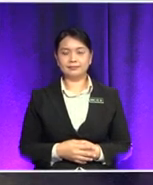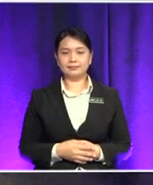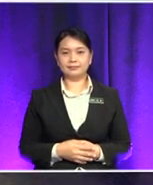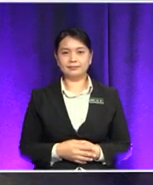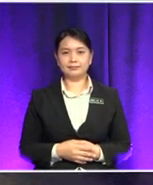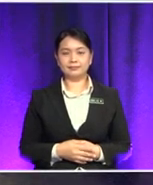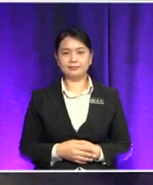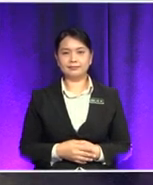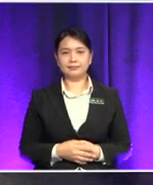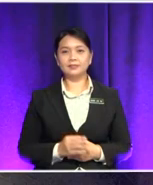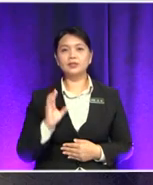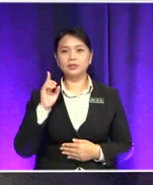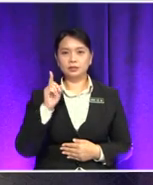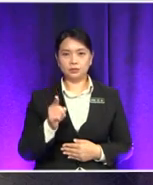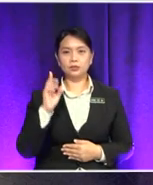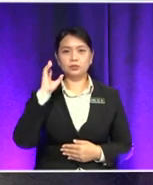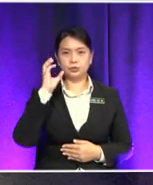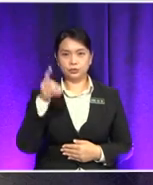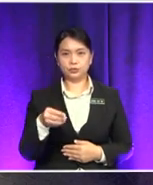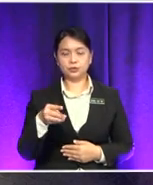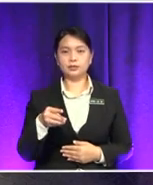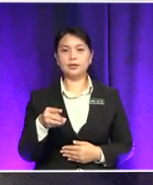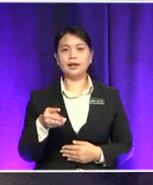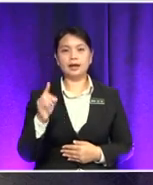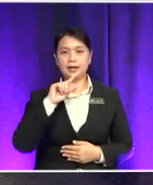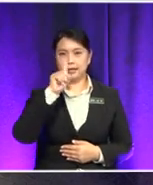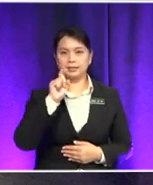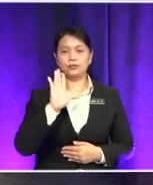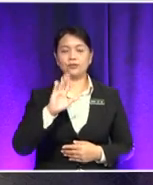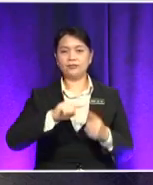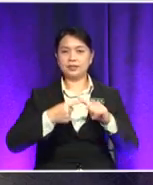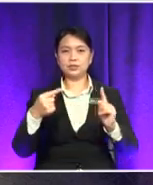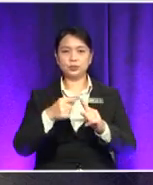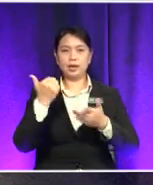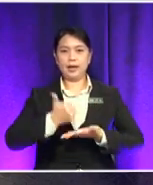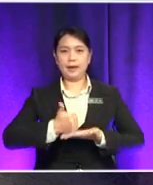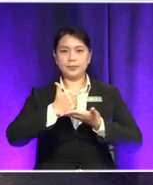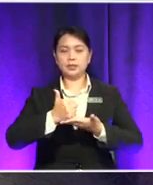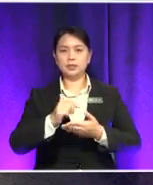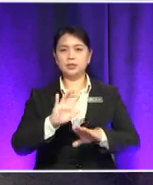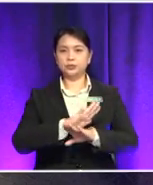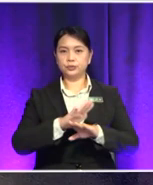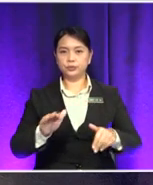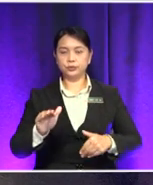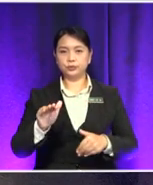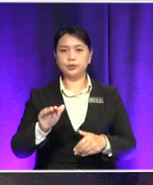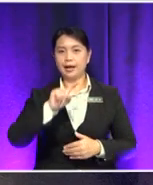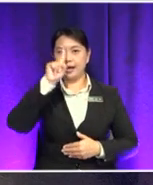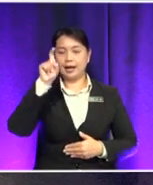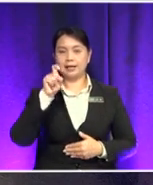should ask your friend to help you. Don't do it alone, okay? Yes, that is true. That and is true. And don't forget to ask the permission from